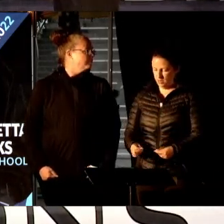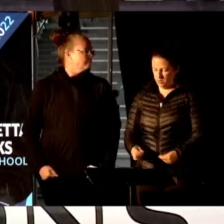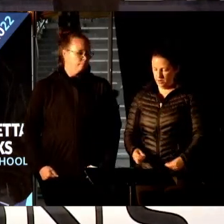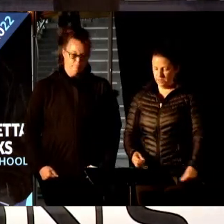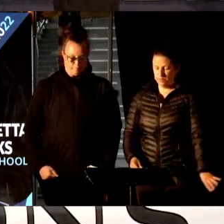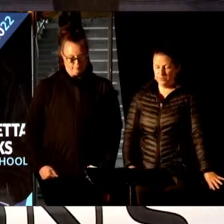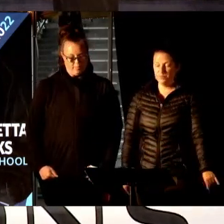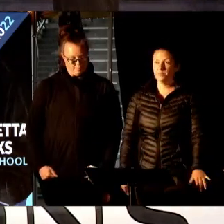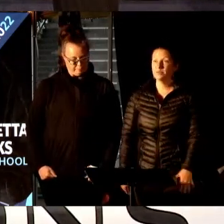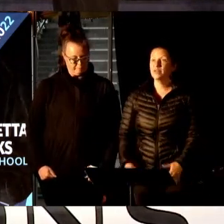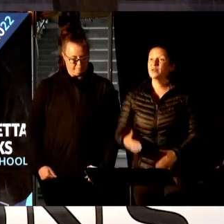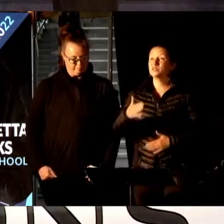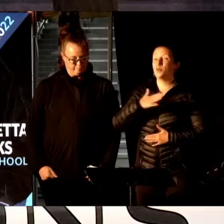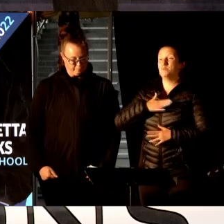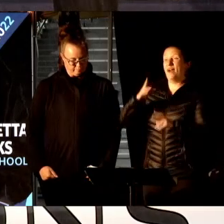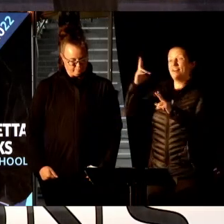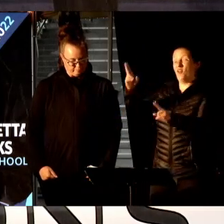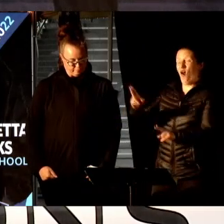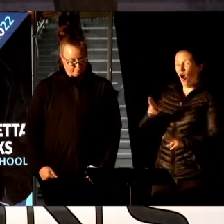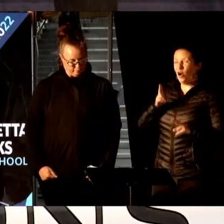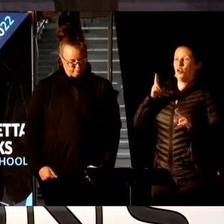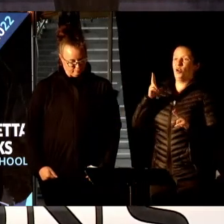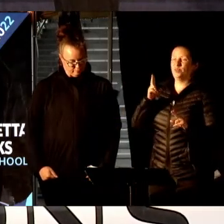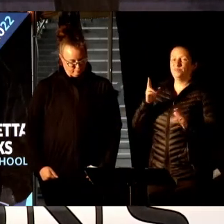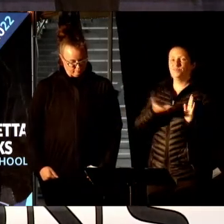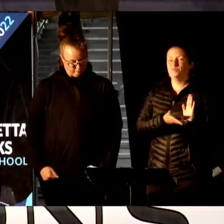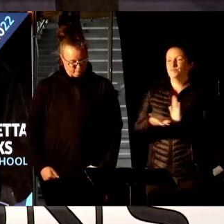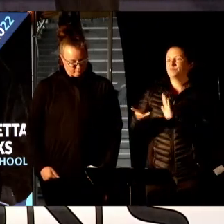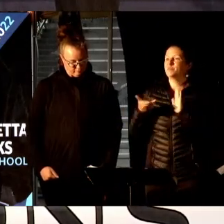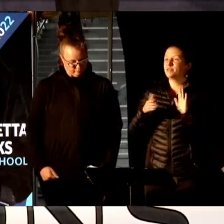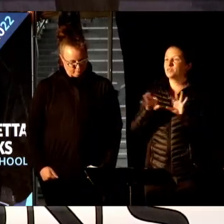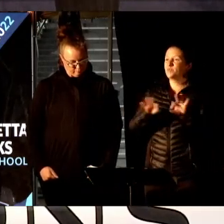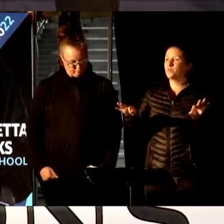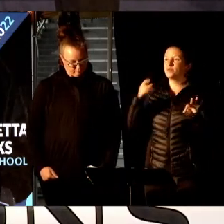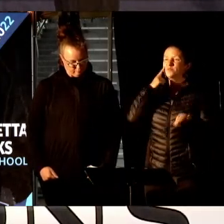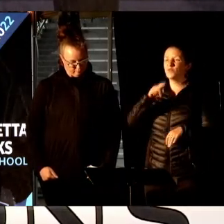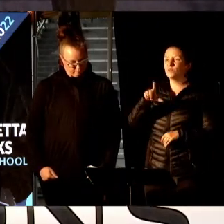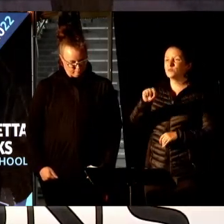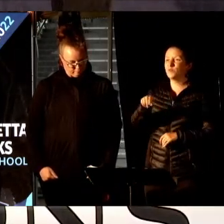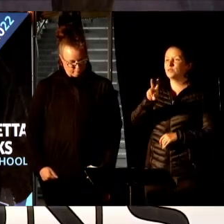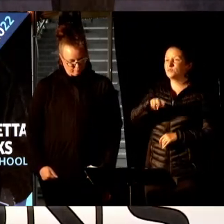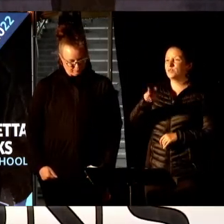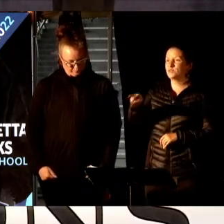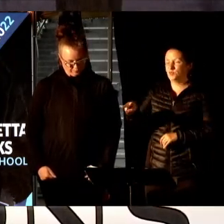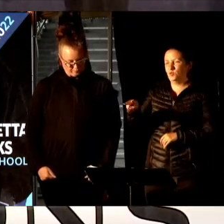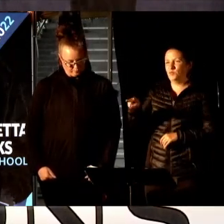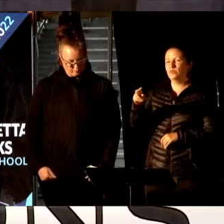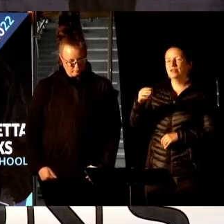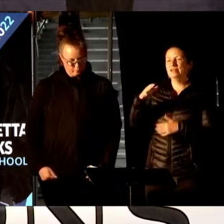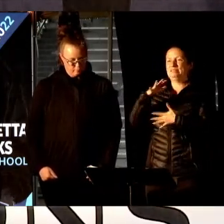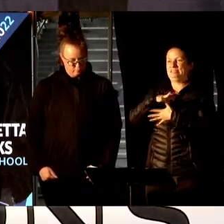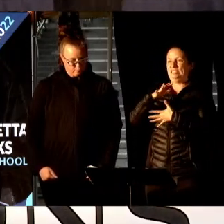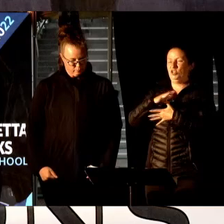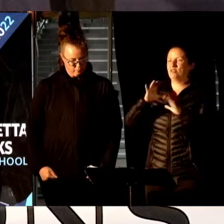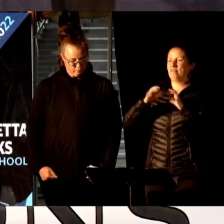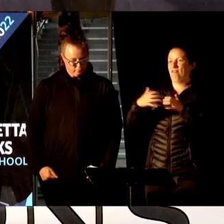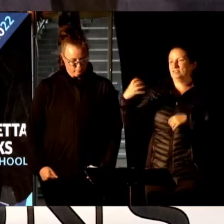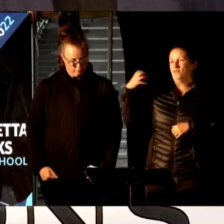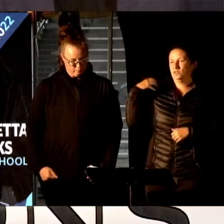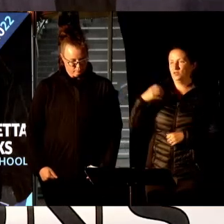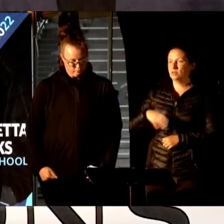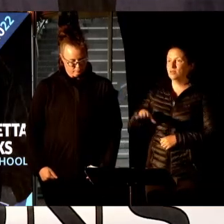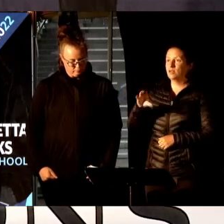It is first my honor to present the diplomas to the 2022 senior class officers. First,